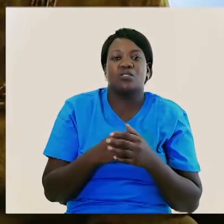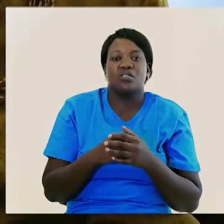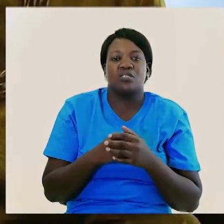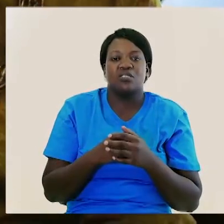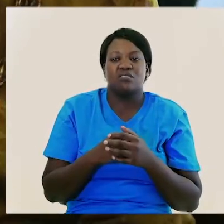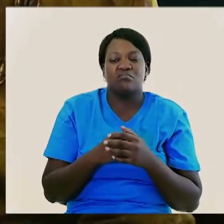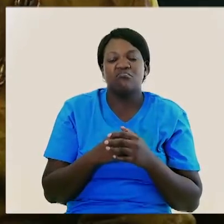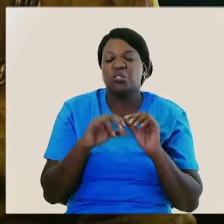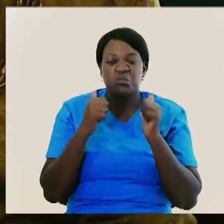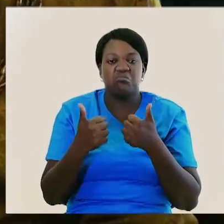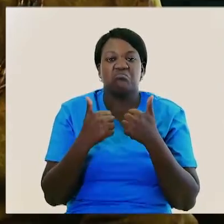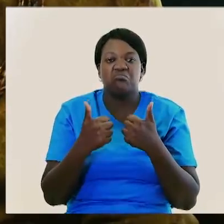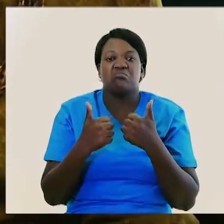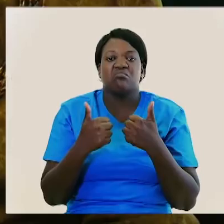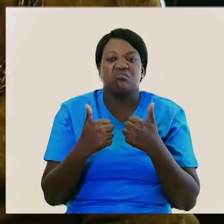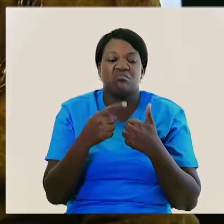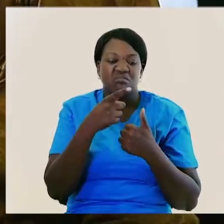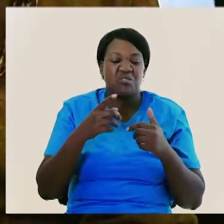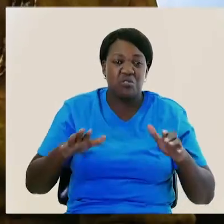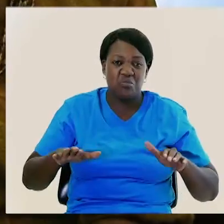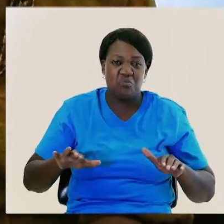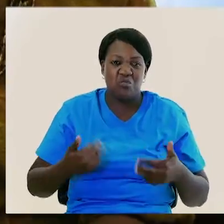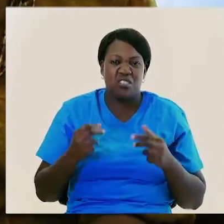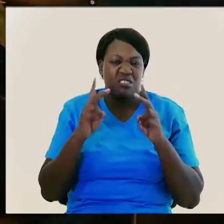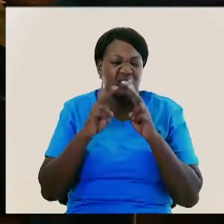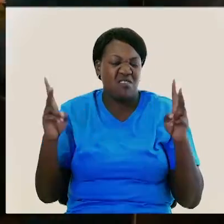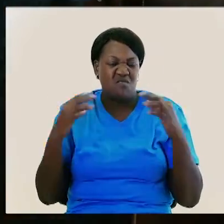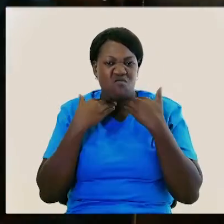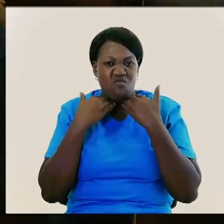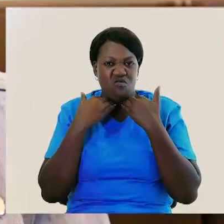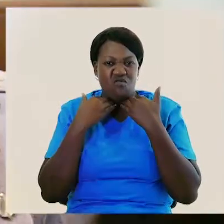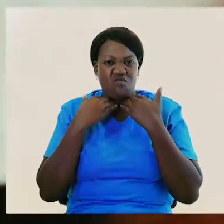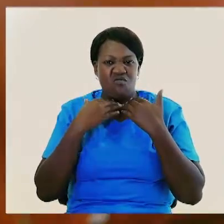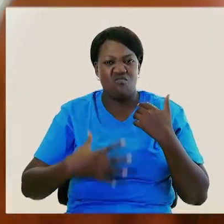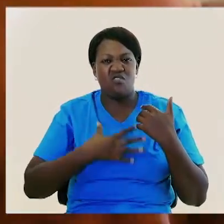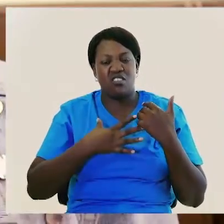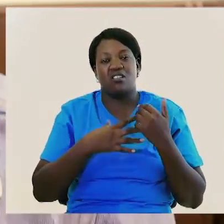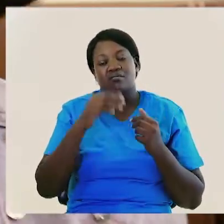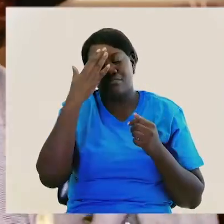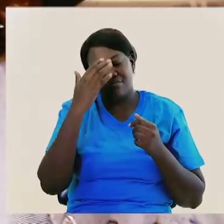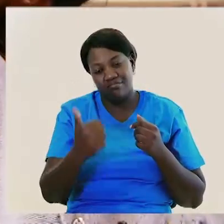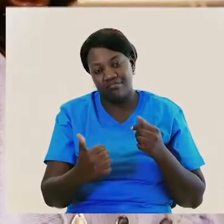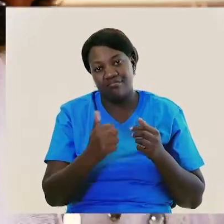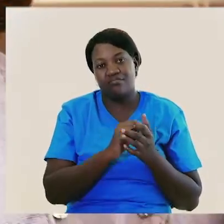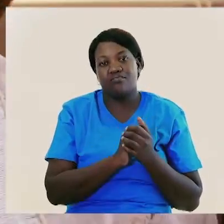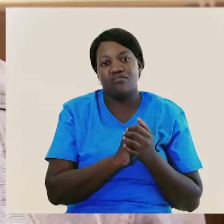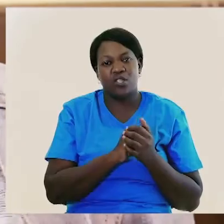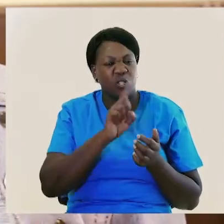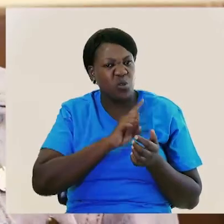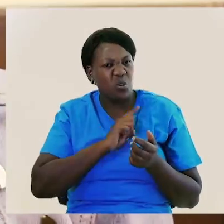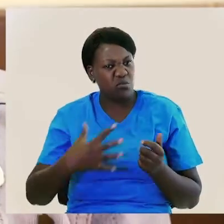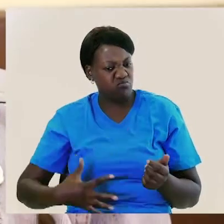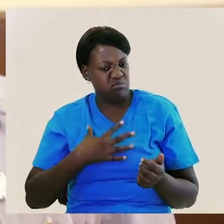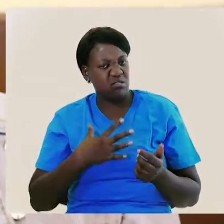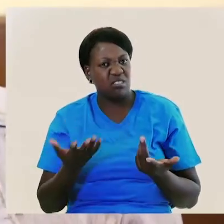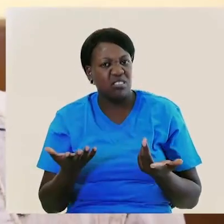It was pretty good, except for Patrick that made me so angry. Hi, dear. Hey, Daddy. And why did Patrick make you so